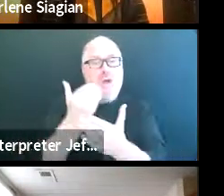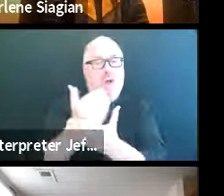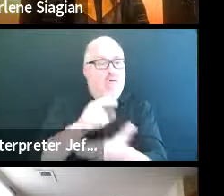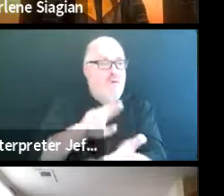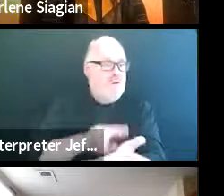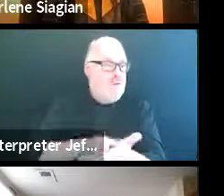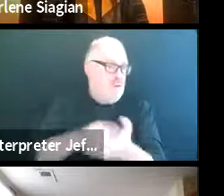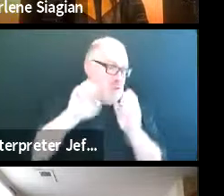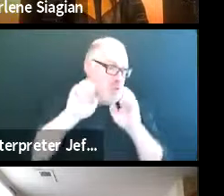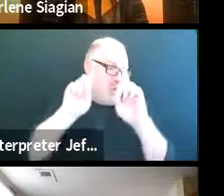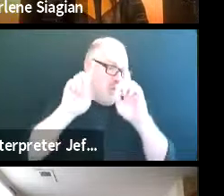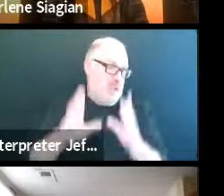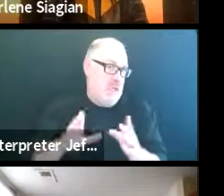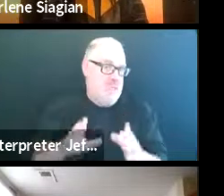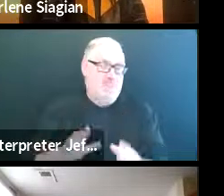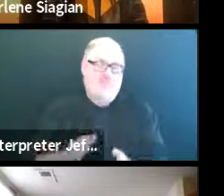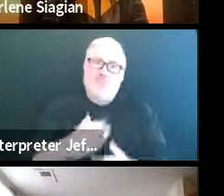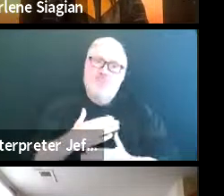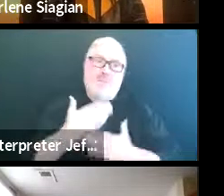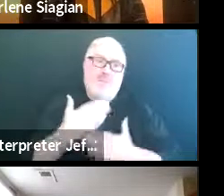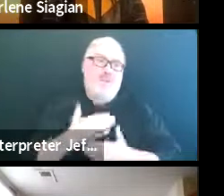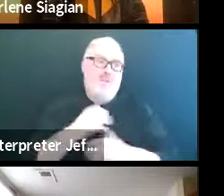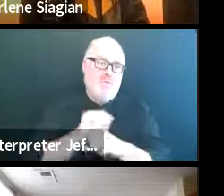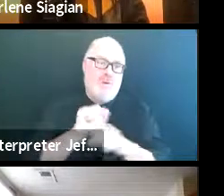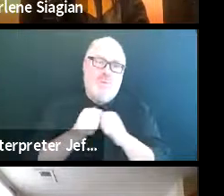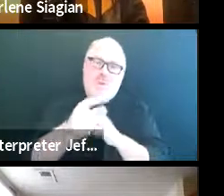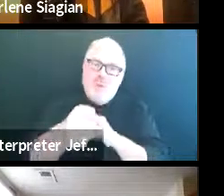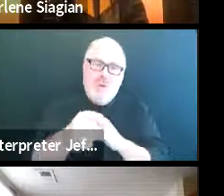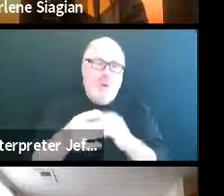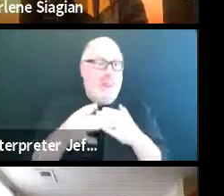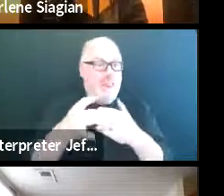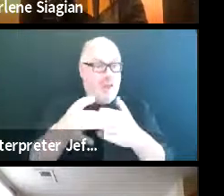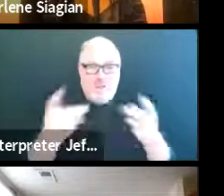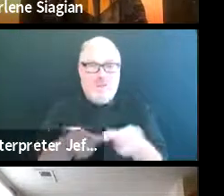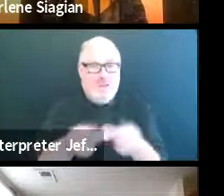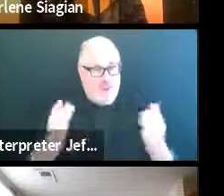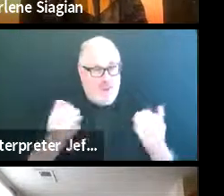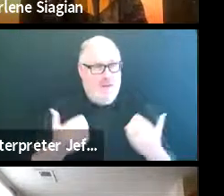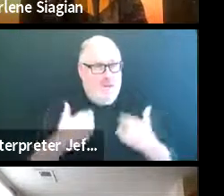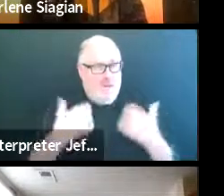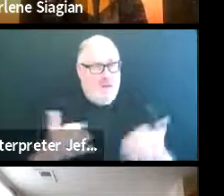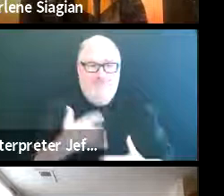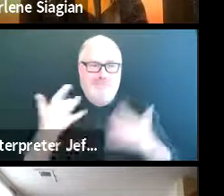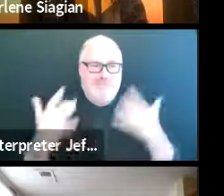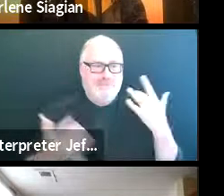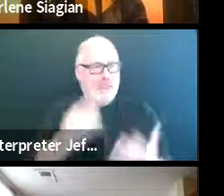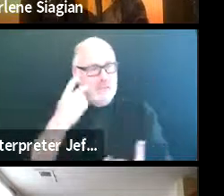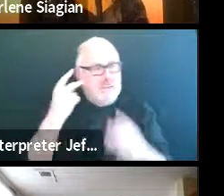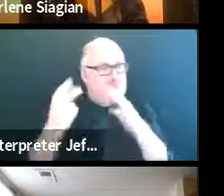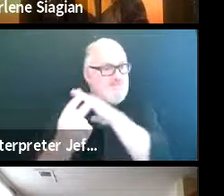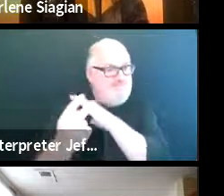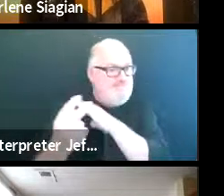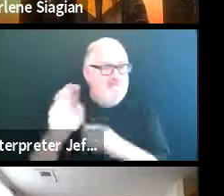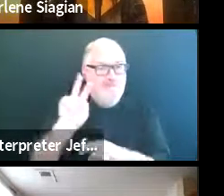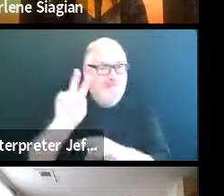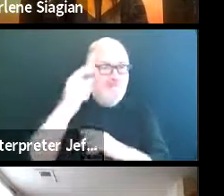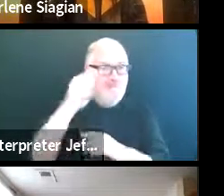so great to work with you. You're already in a leadership position, and I'm just so excited to see where your career will take